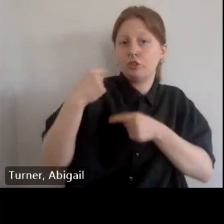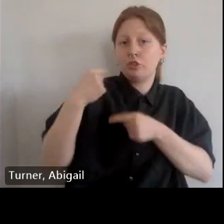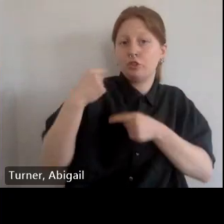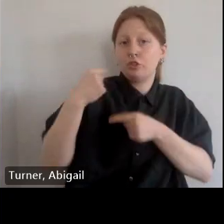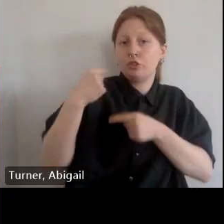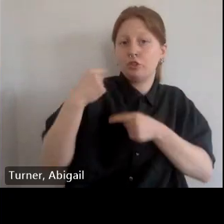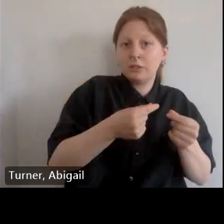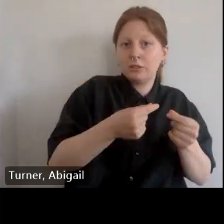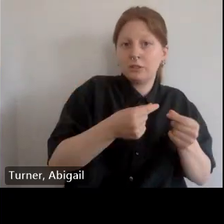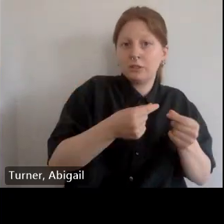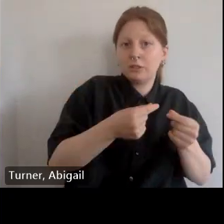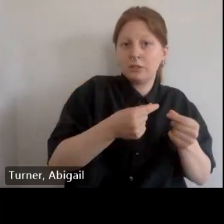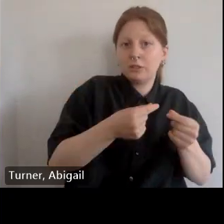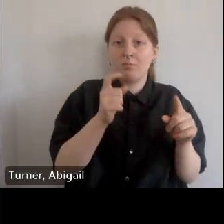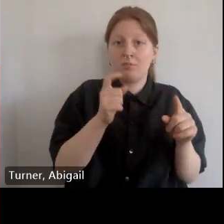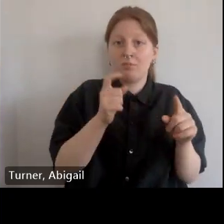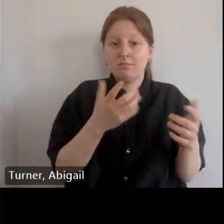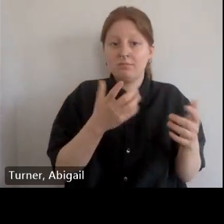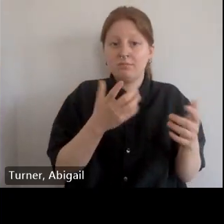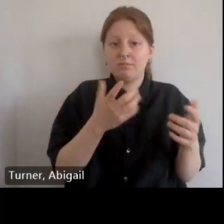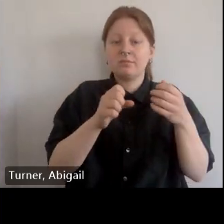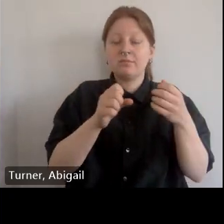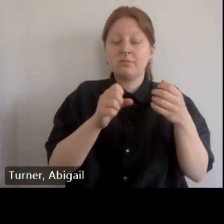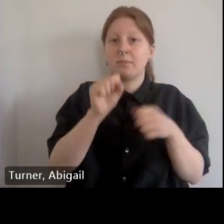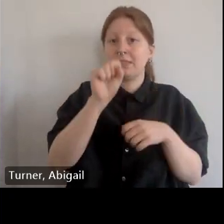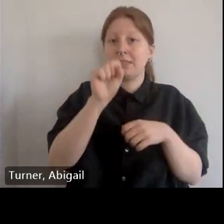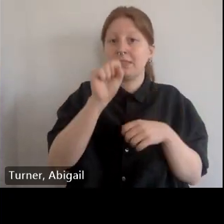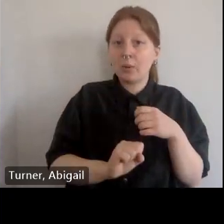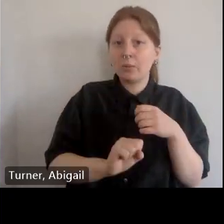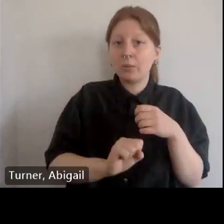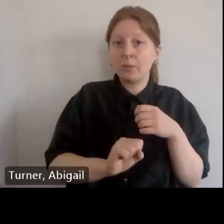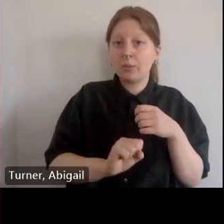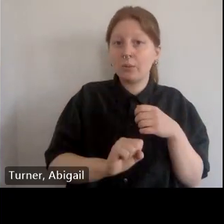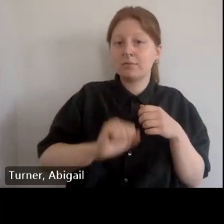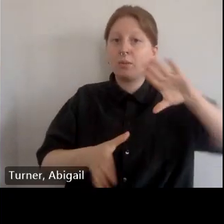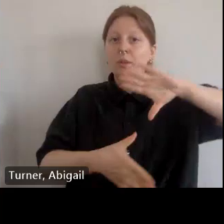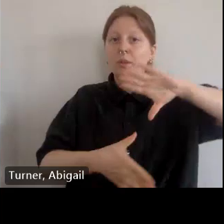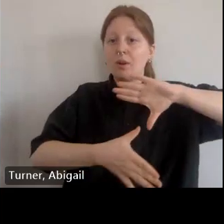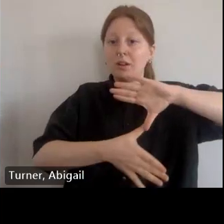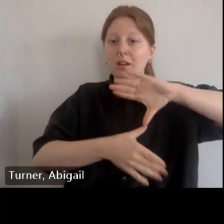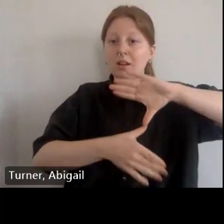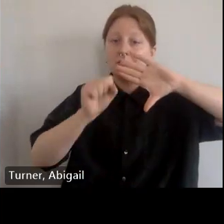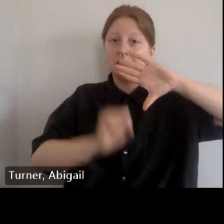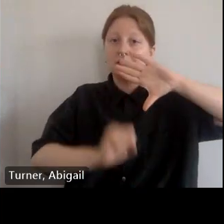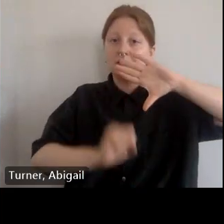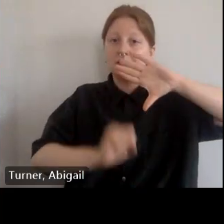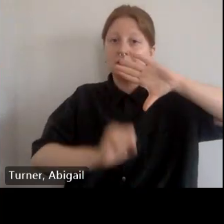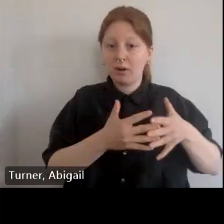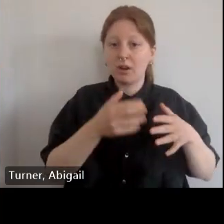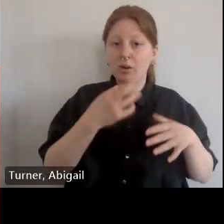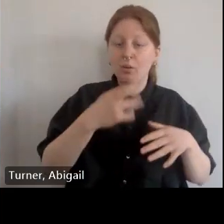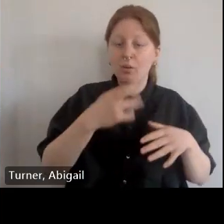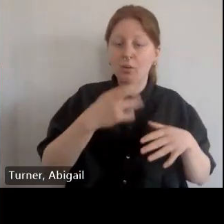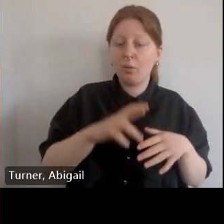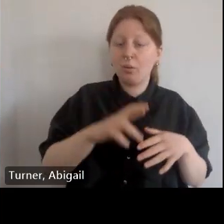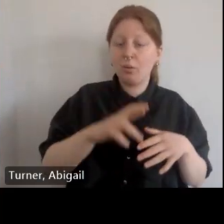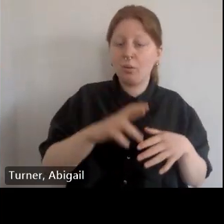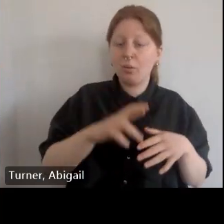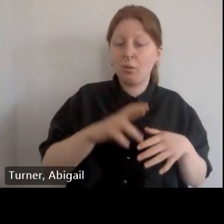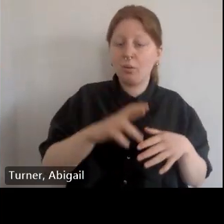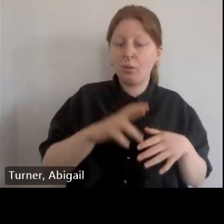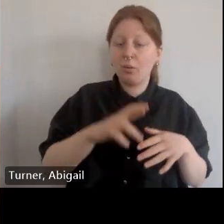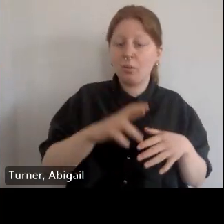Latin America but grew up on the shore. And then we have a very substantial Haitian American population. The Eastern Shore of Maryland and